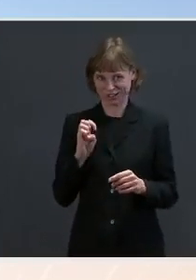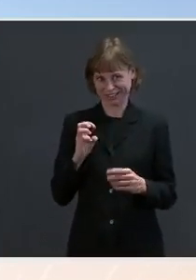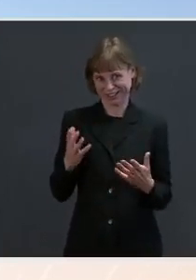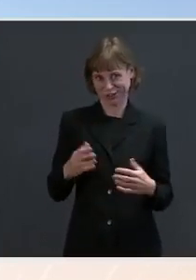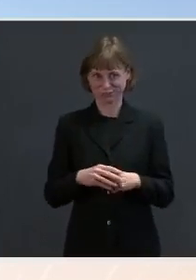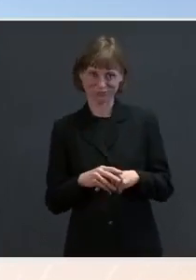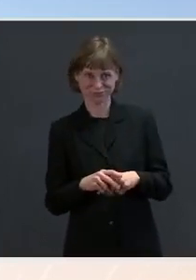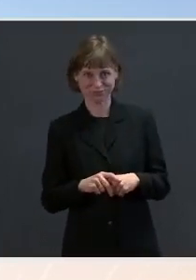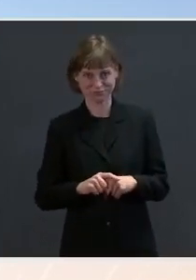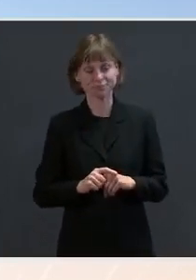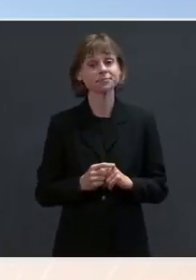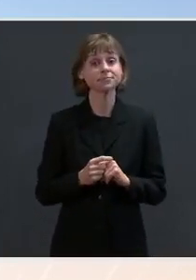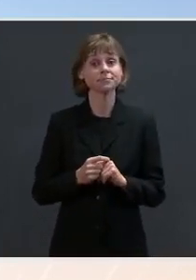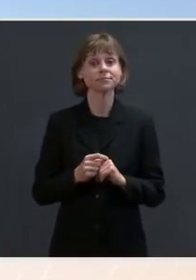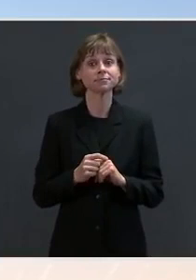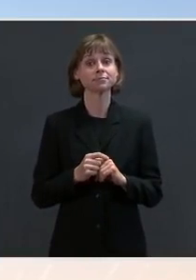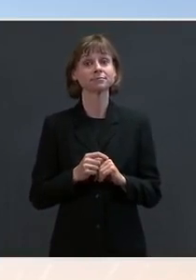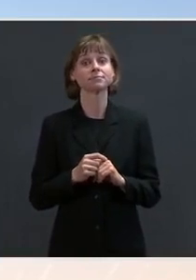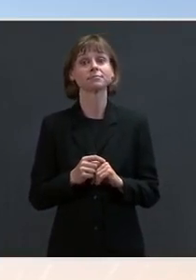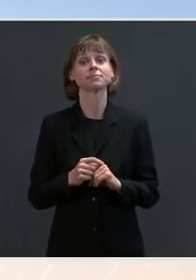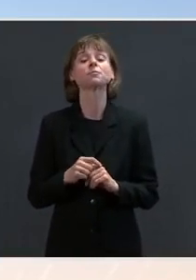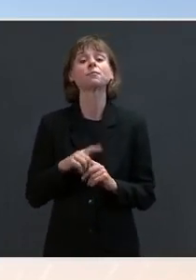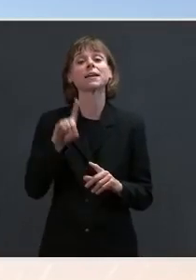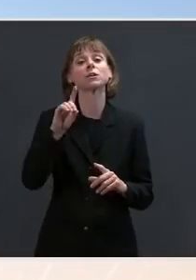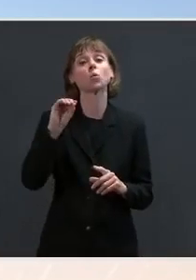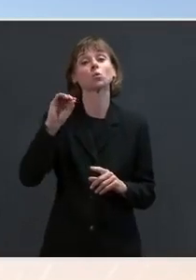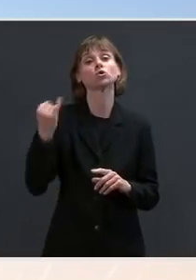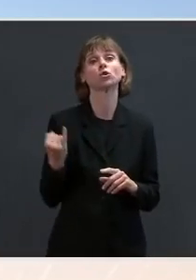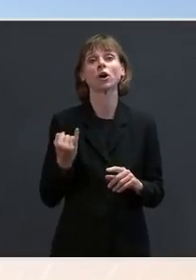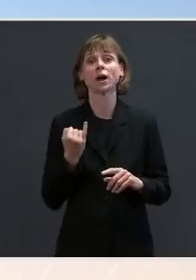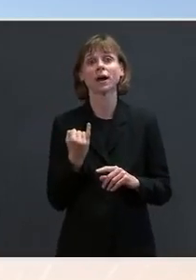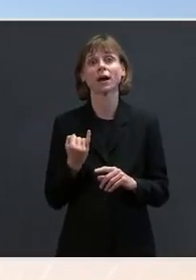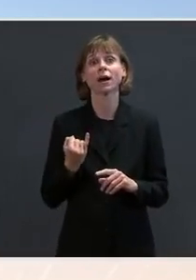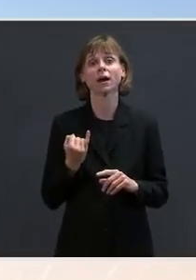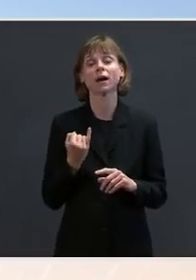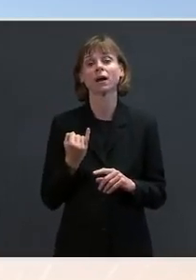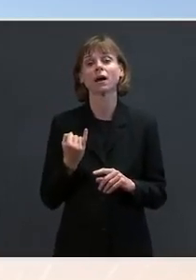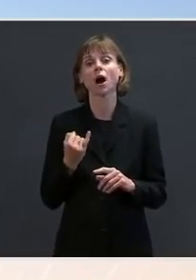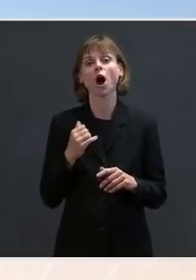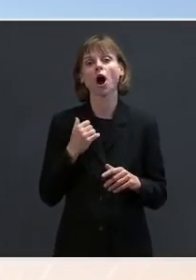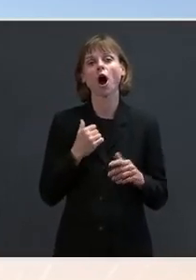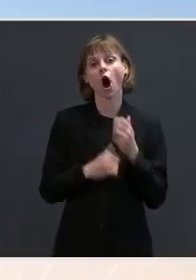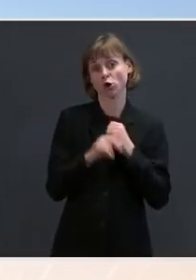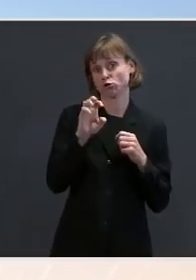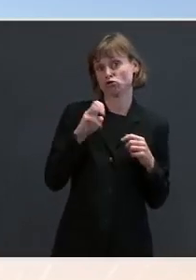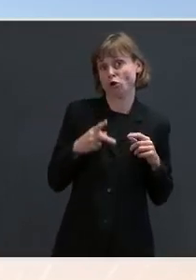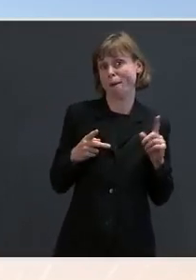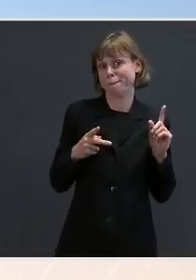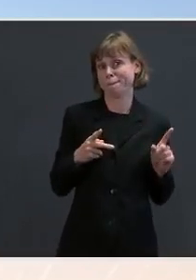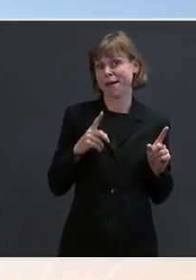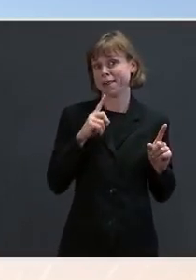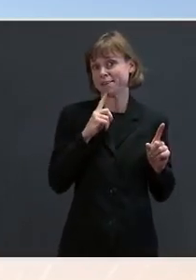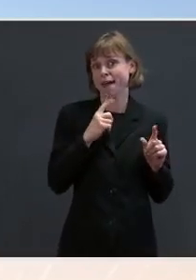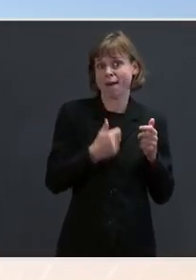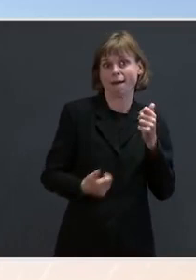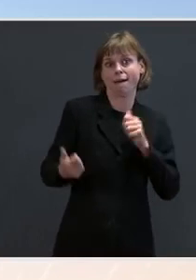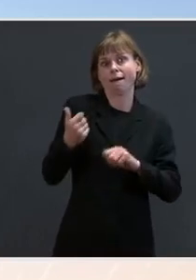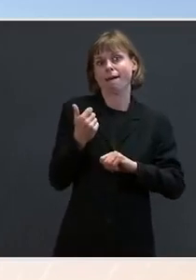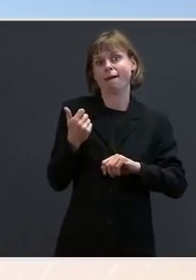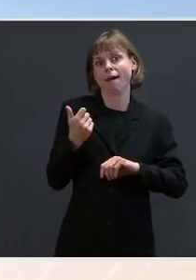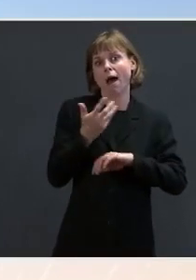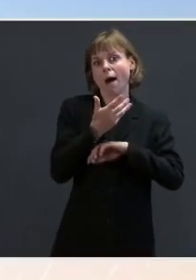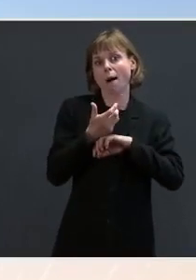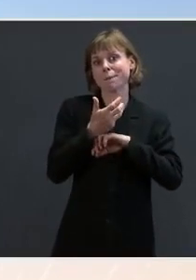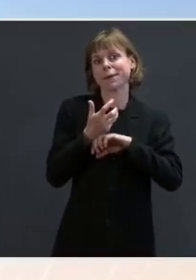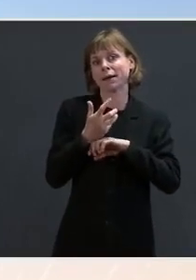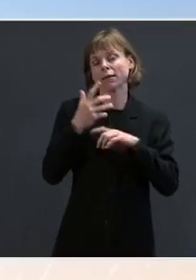the Department of Justice under Trump, appealed a decision that would have allowed Puerto